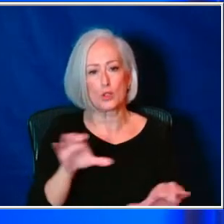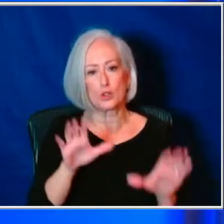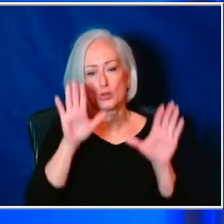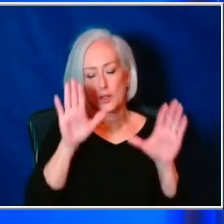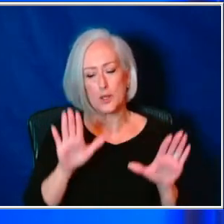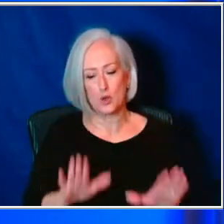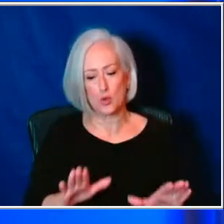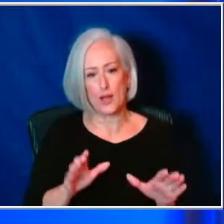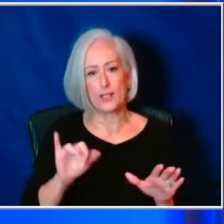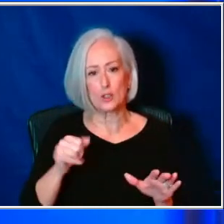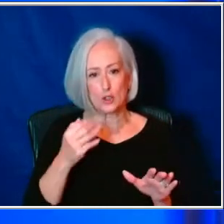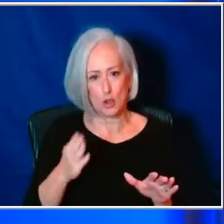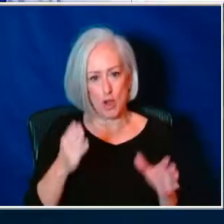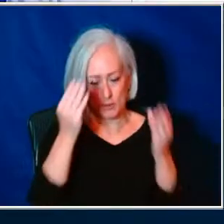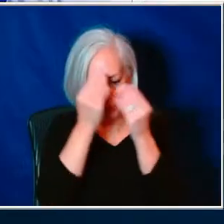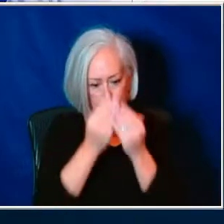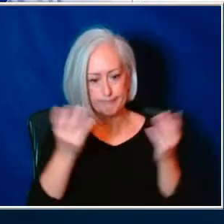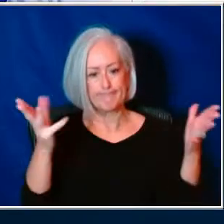press releases and things like that.